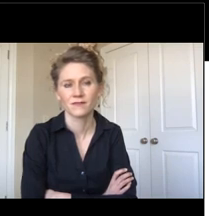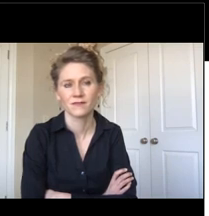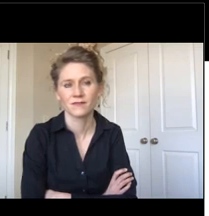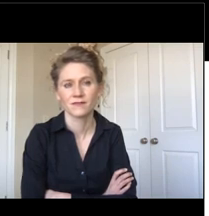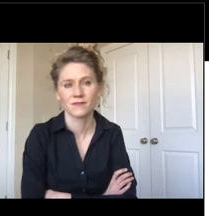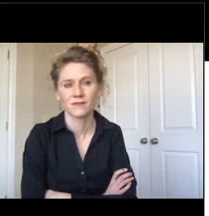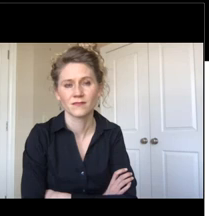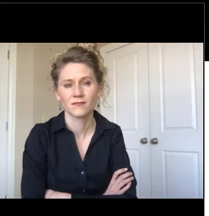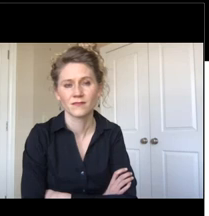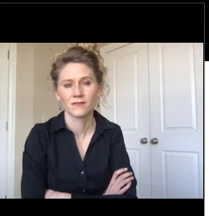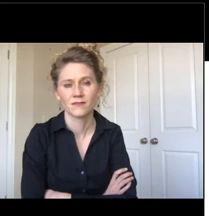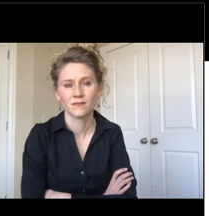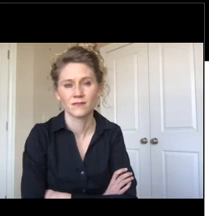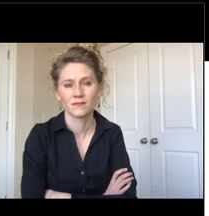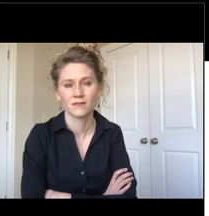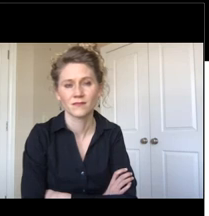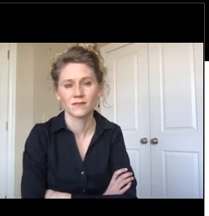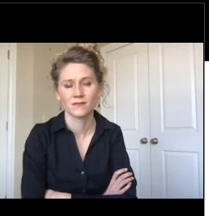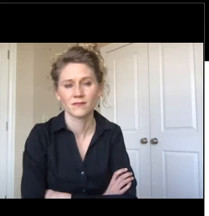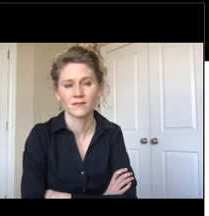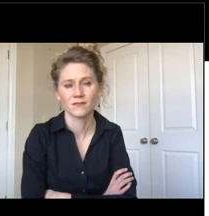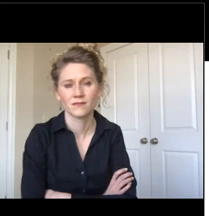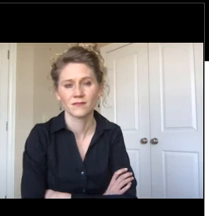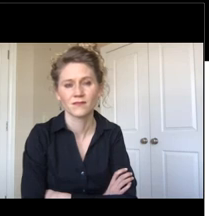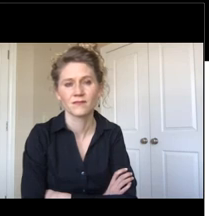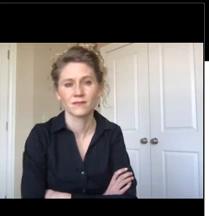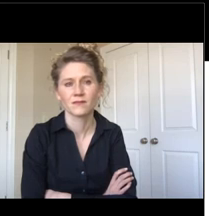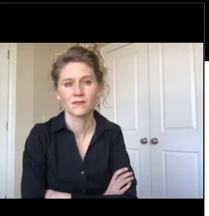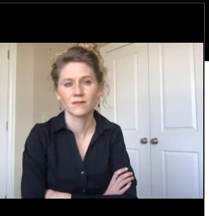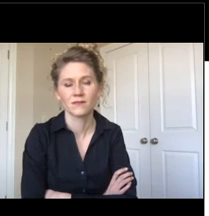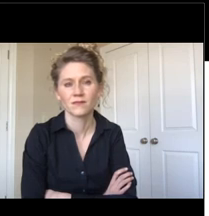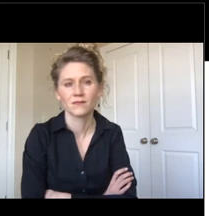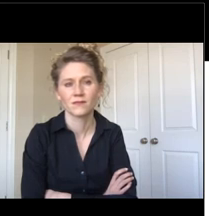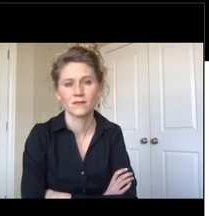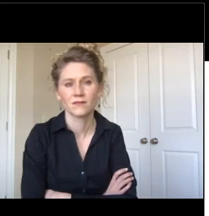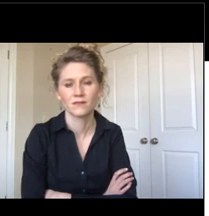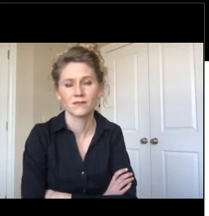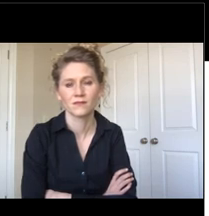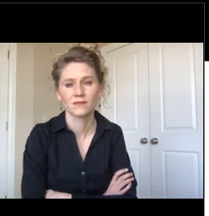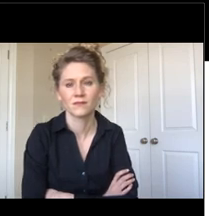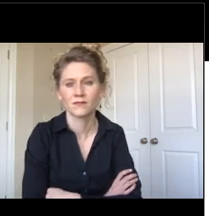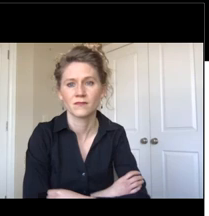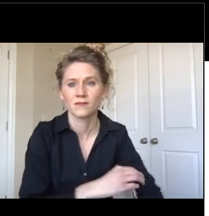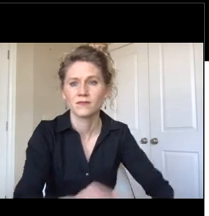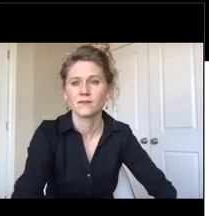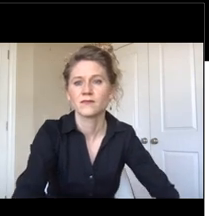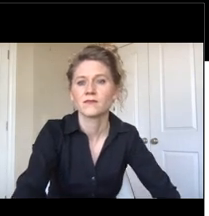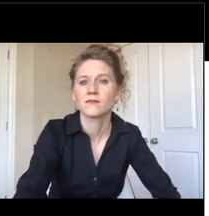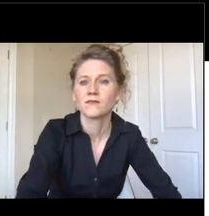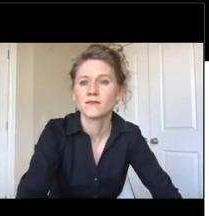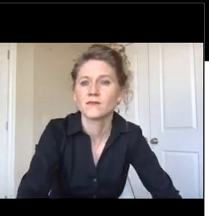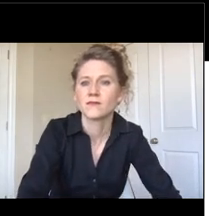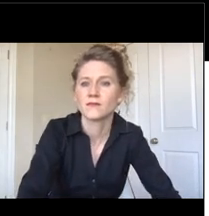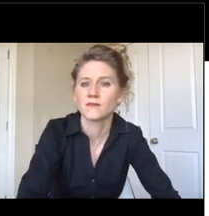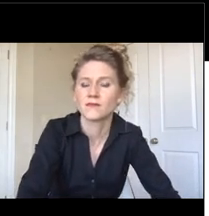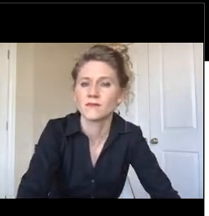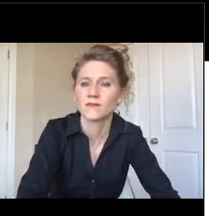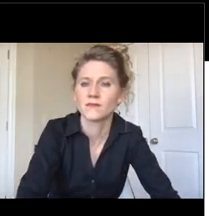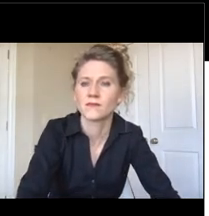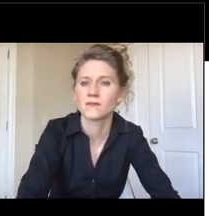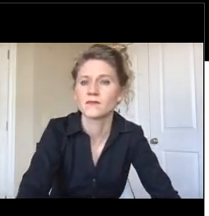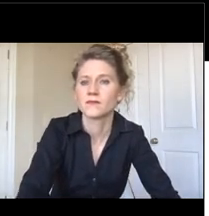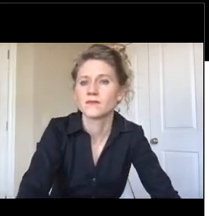base, which is actually a good hard base. We don't want to touch that. So the plan is we're going to recycle that. We're going to, the streets that need it, we're going to